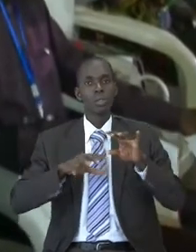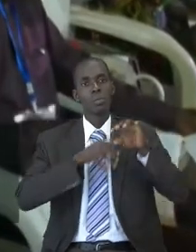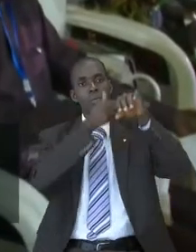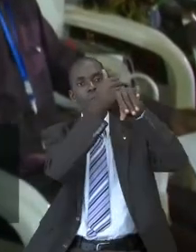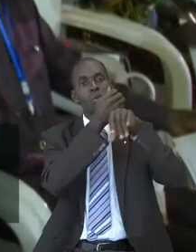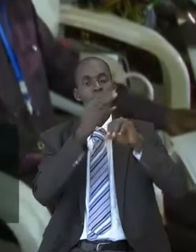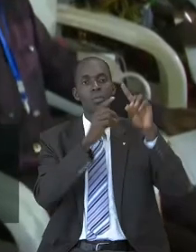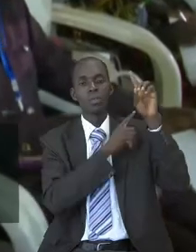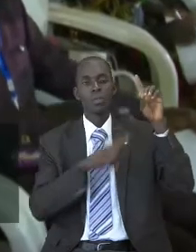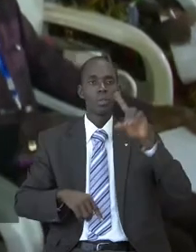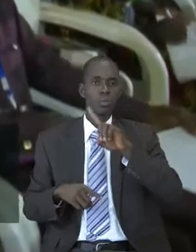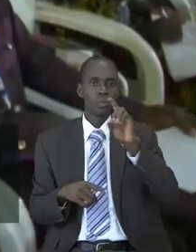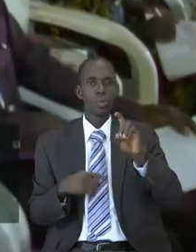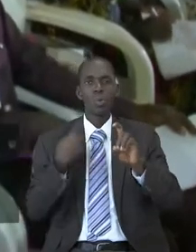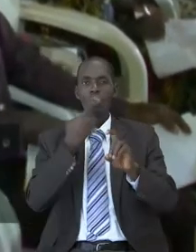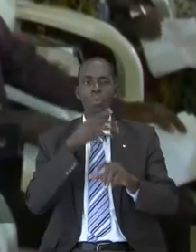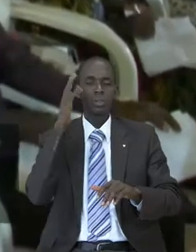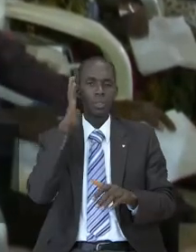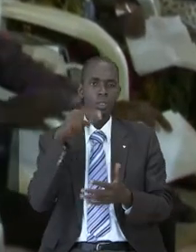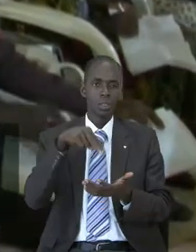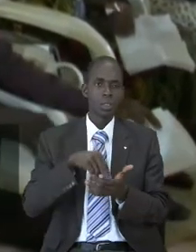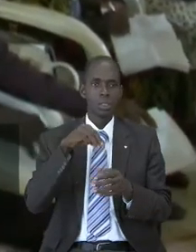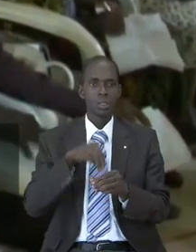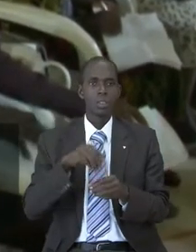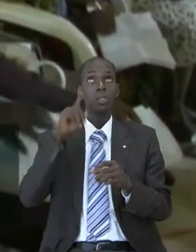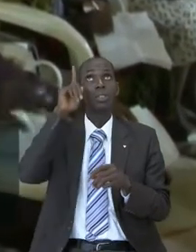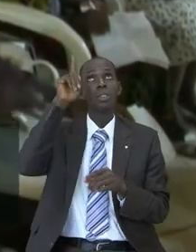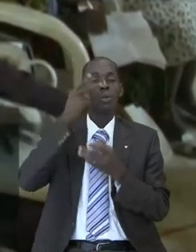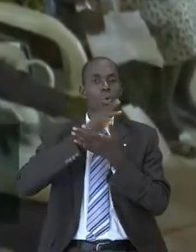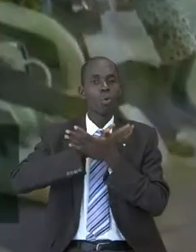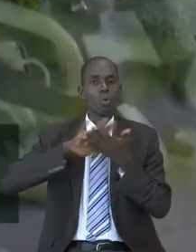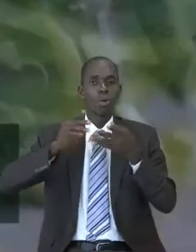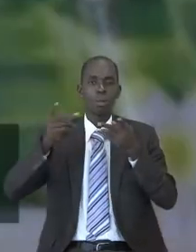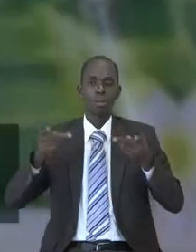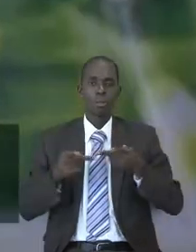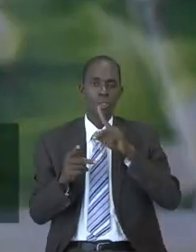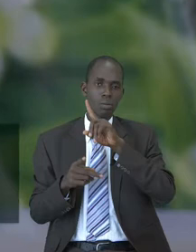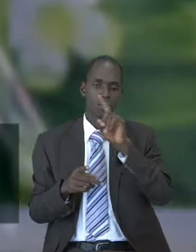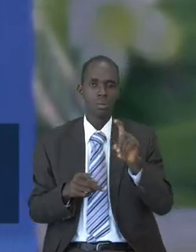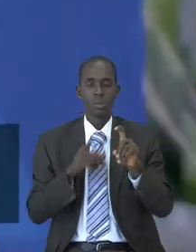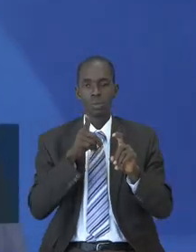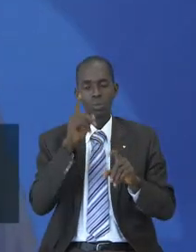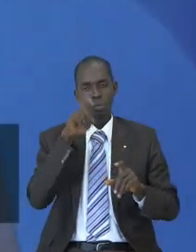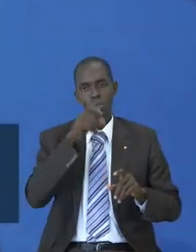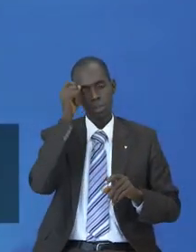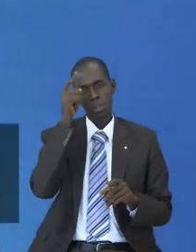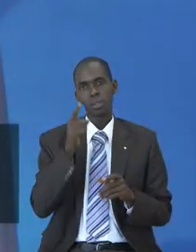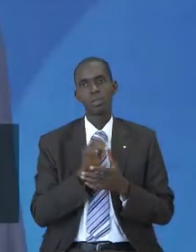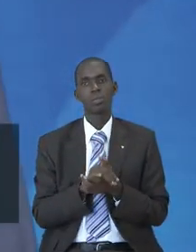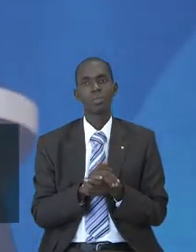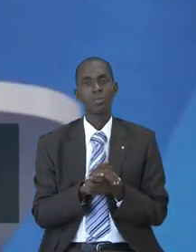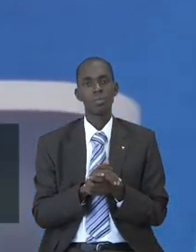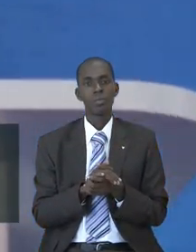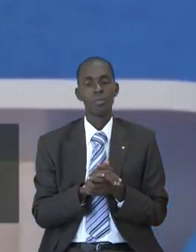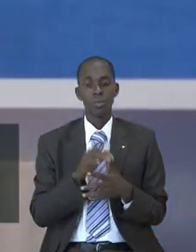the Lord? Or who shall stand in his holy place? Understand,